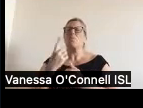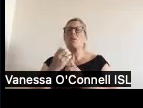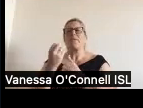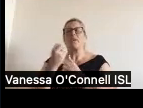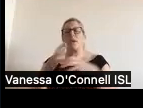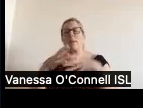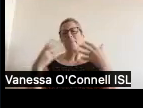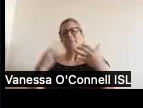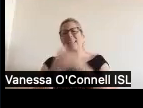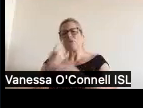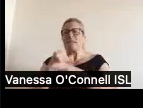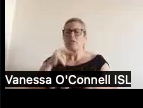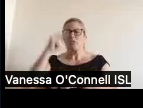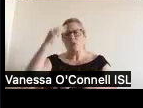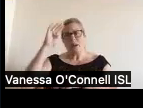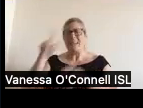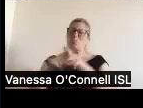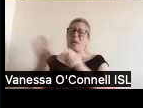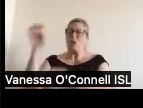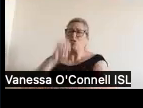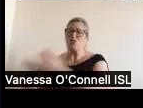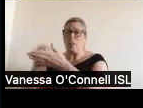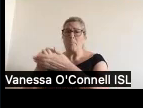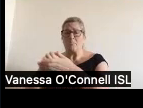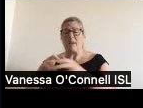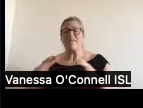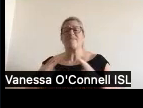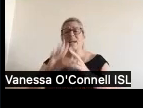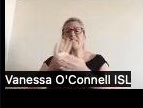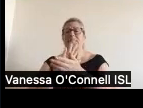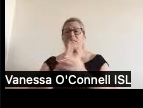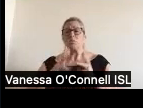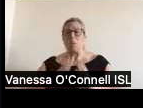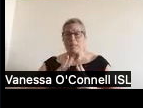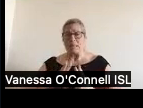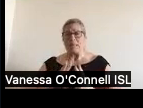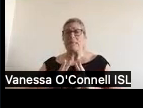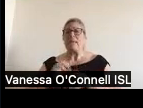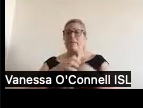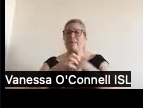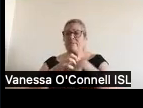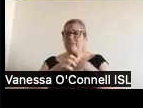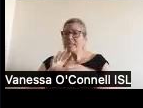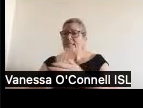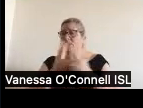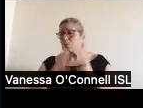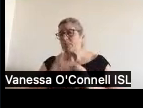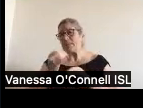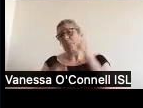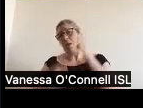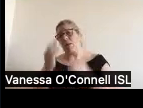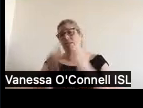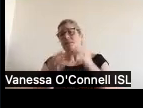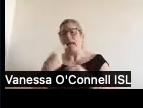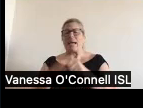Ireland, I mean, obviously across Europe as well, is violence against women who are in politics. And again, it takes on its own